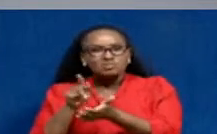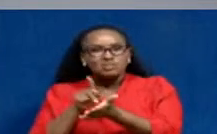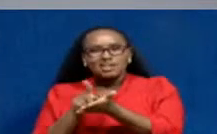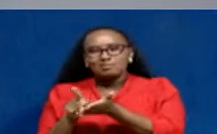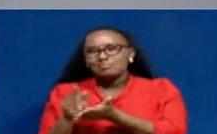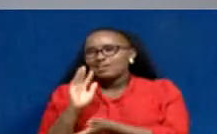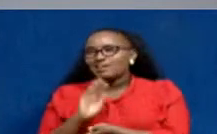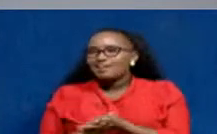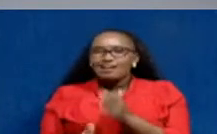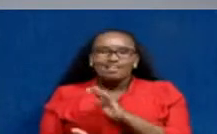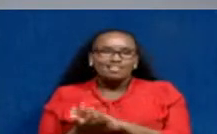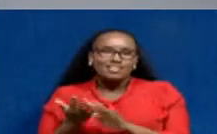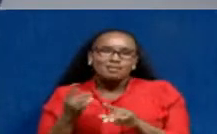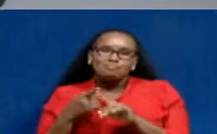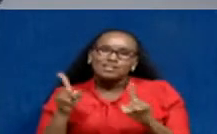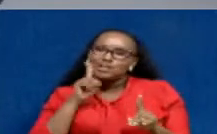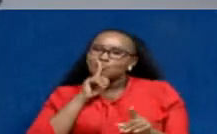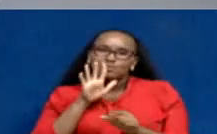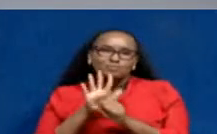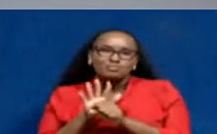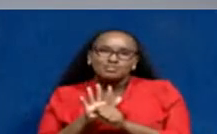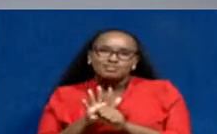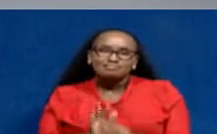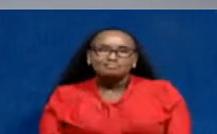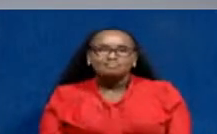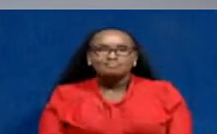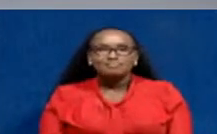nothing but a promise.